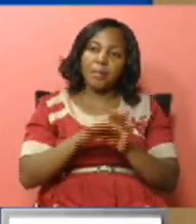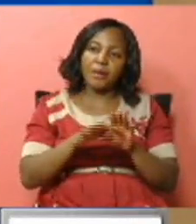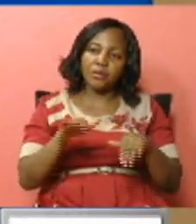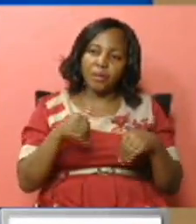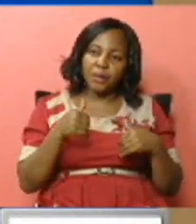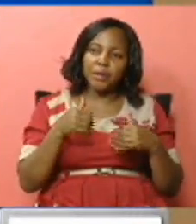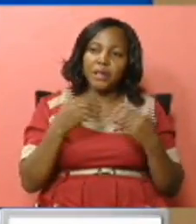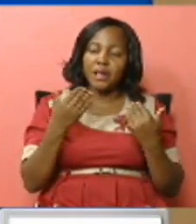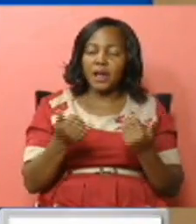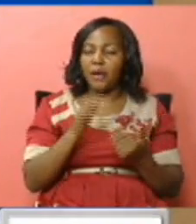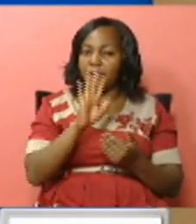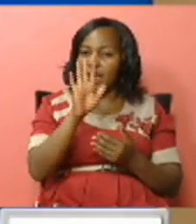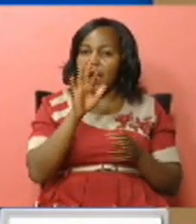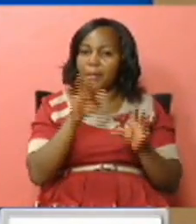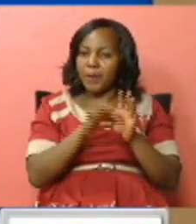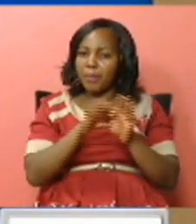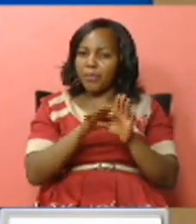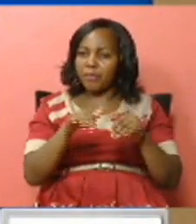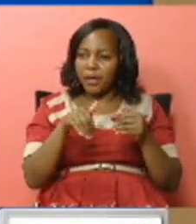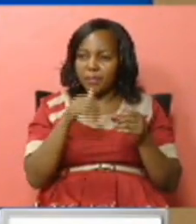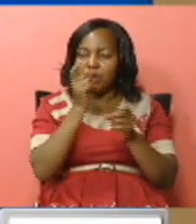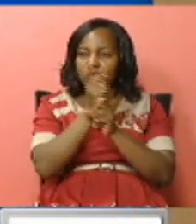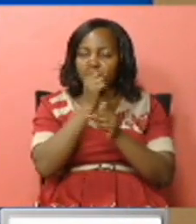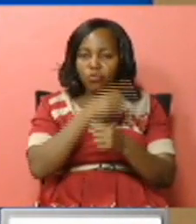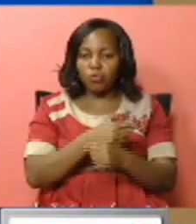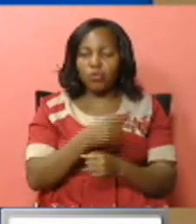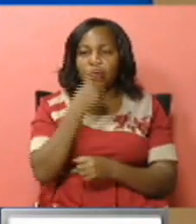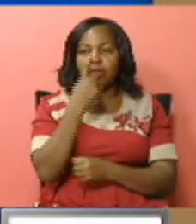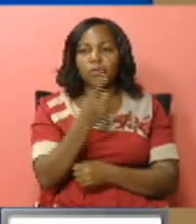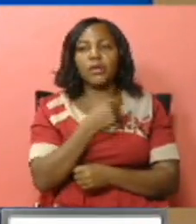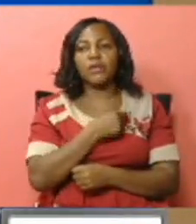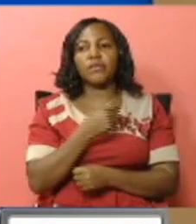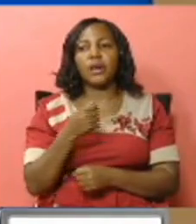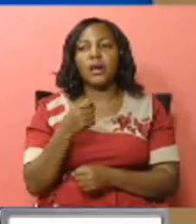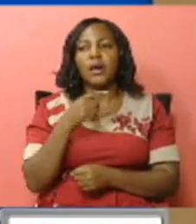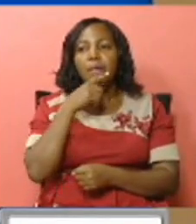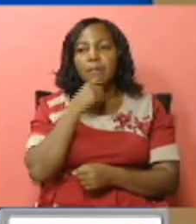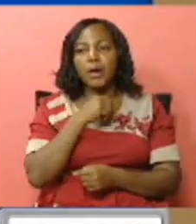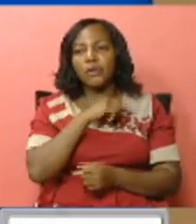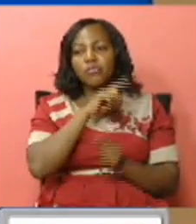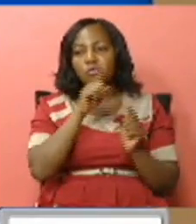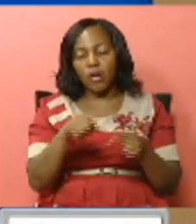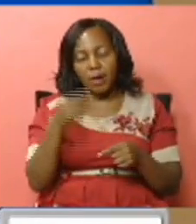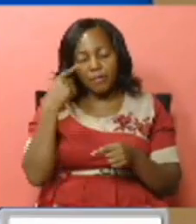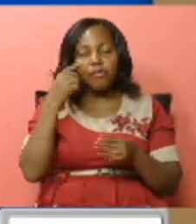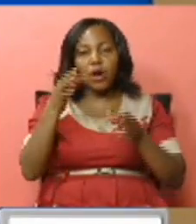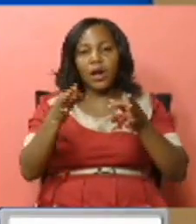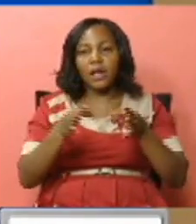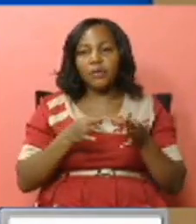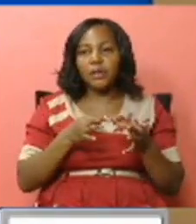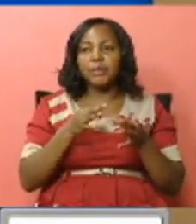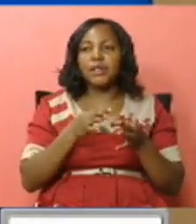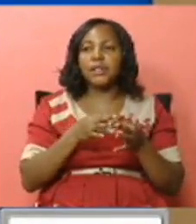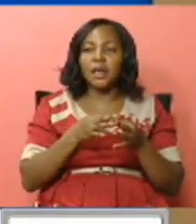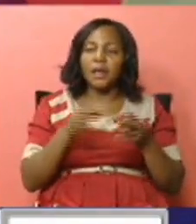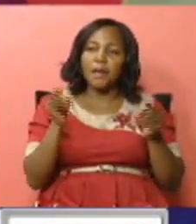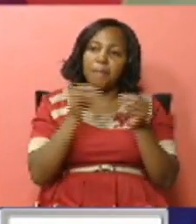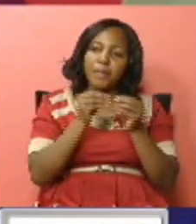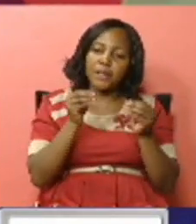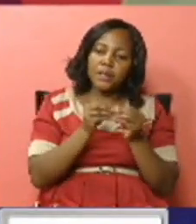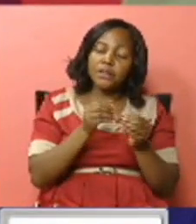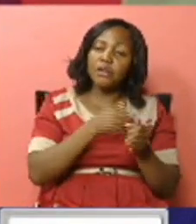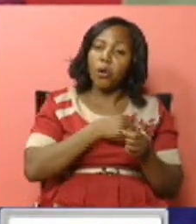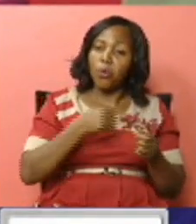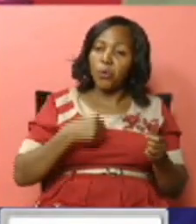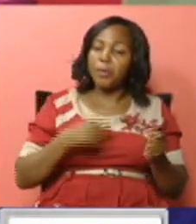Leandro Komakech, their MP in Gulu Municipality, is one of those that's been coming for what they call accountability forums. The ladies being able to